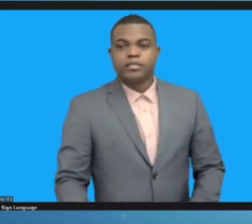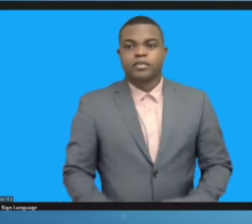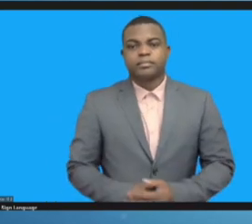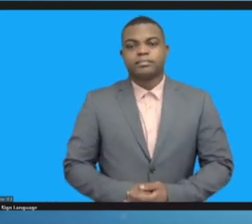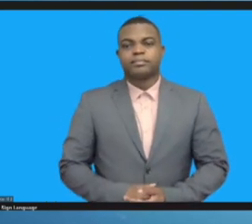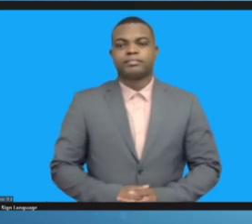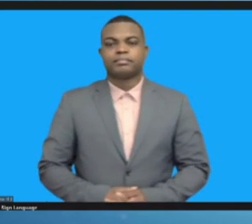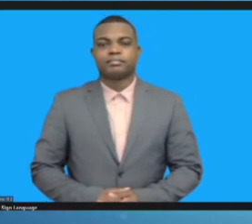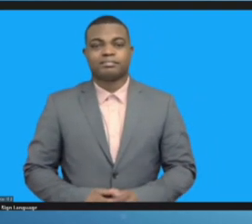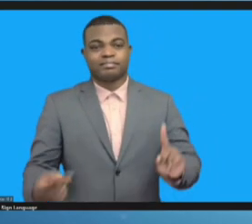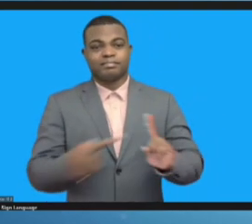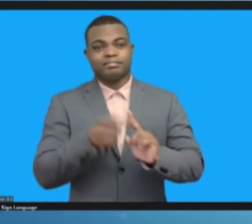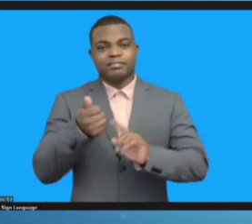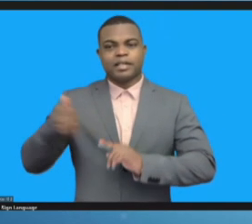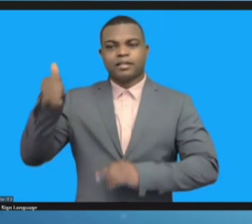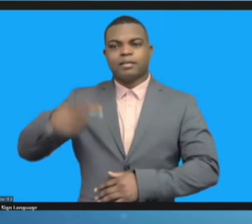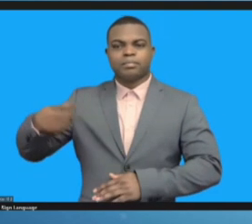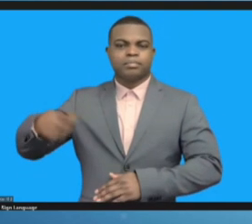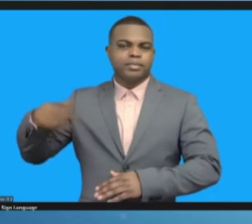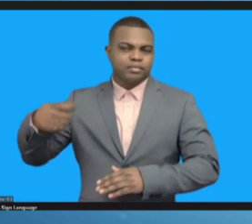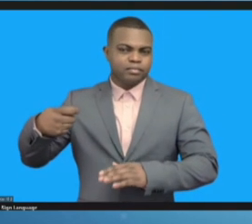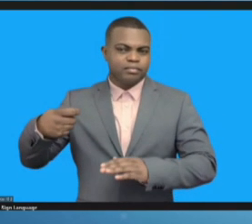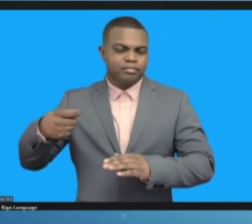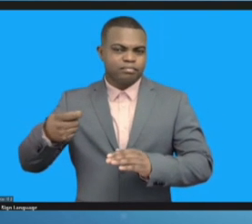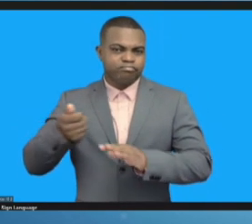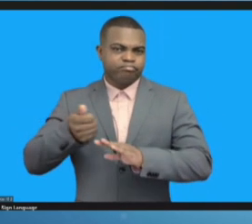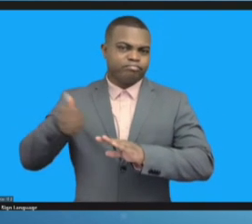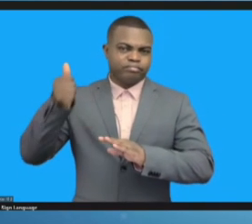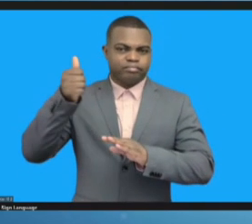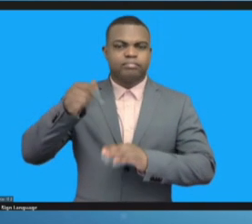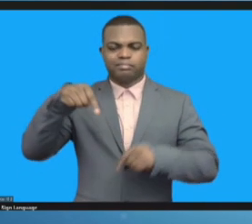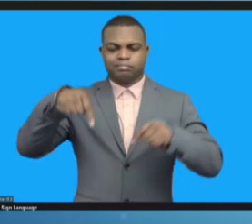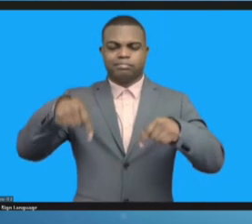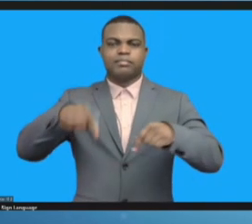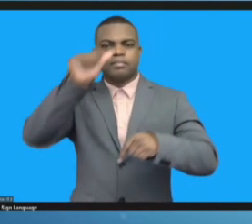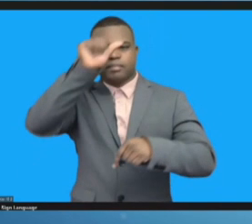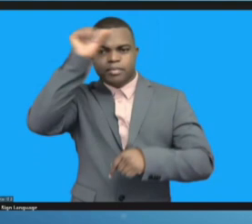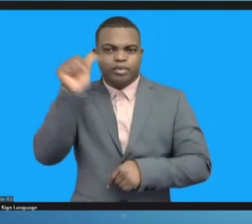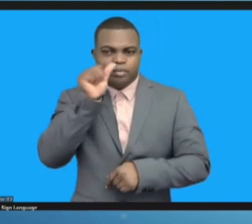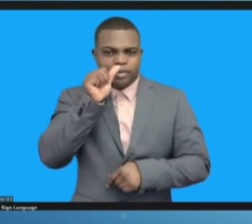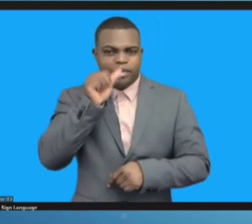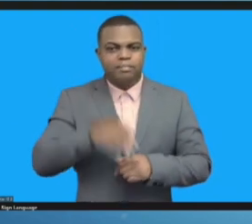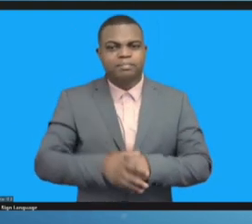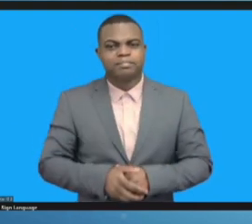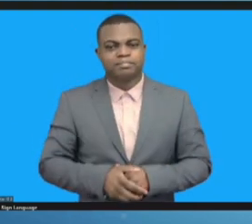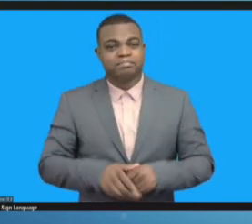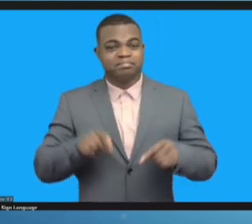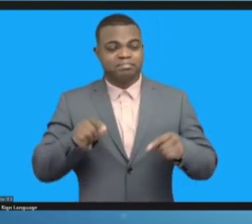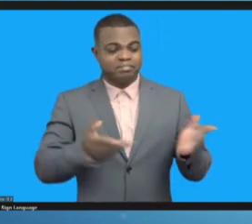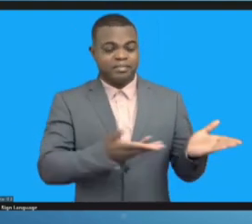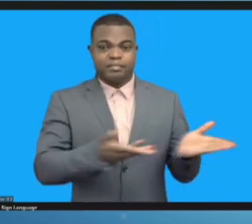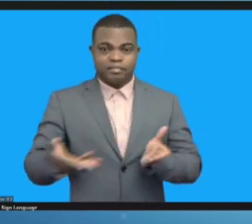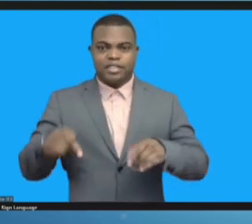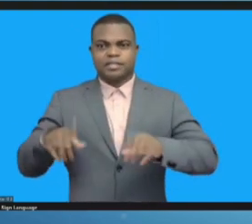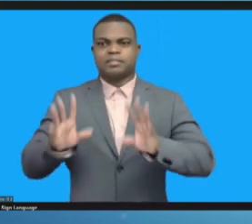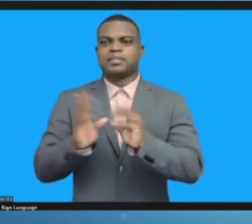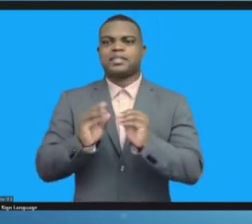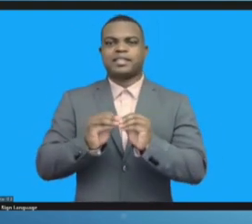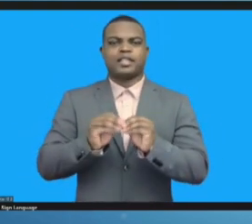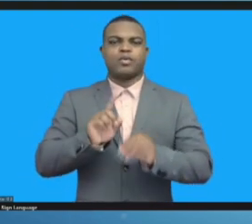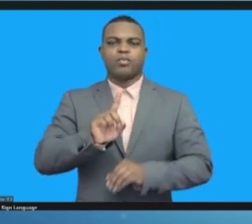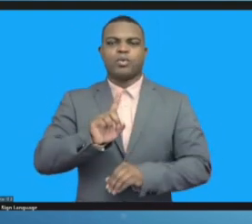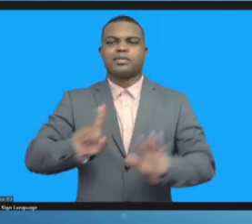Affairs, UNDESA. Mr. Antonio M.A. Pedro, Acting Executive Secretary of the United Nations